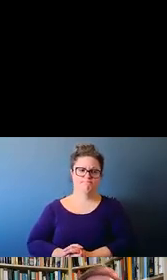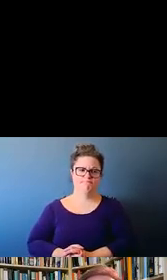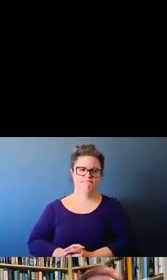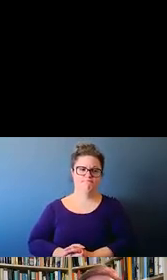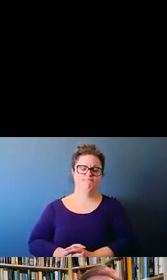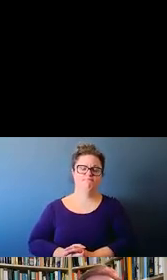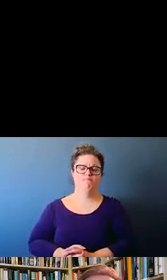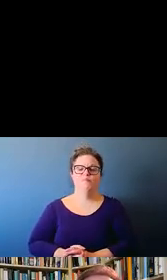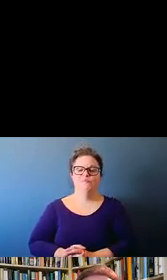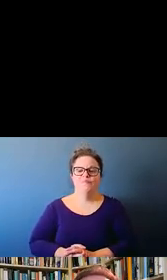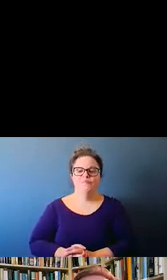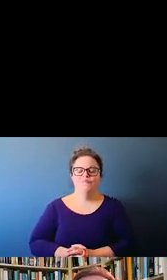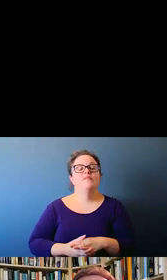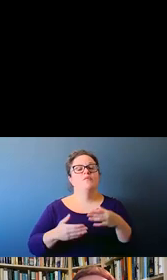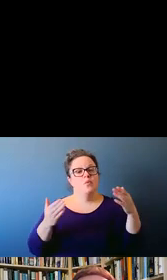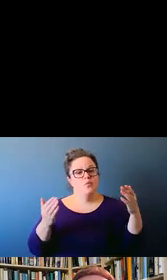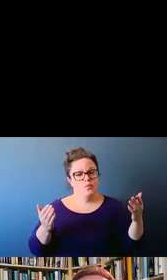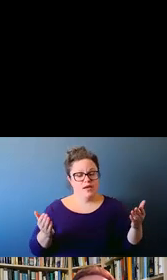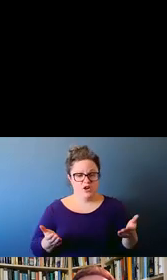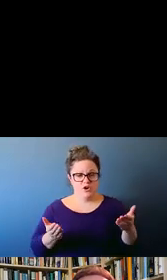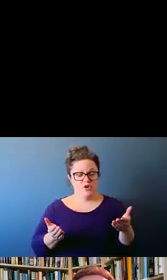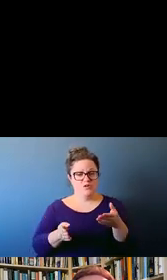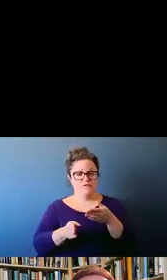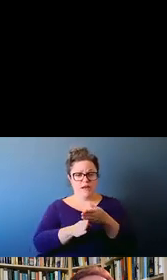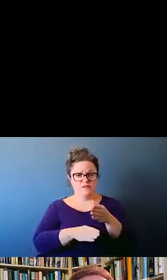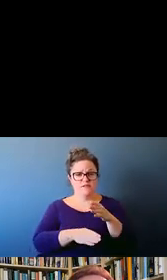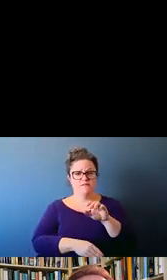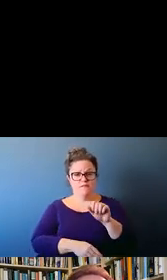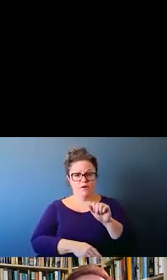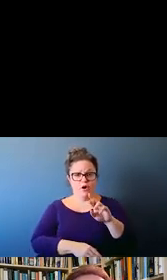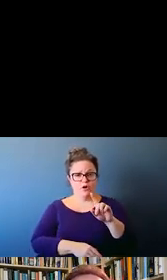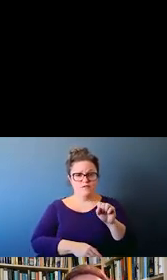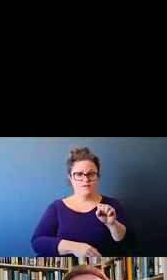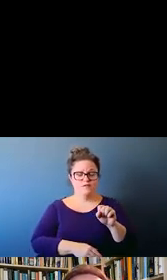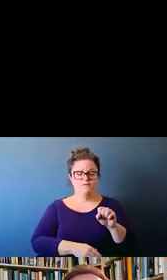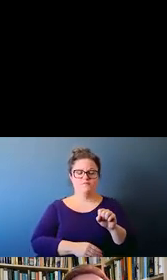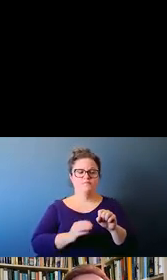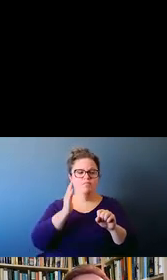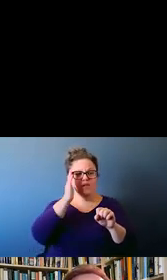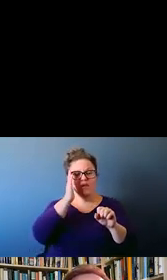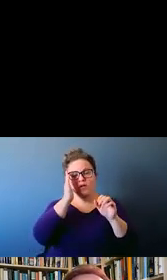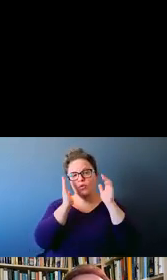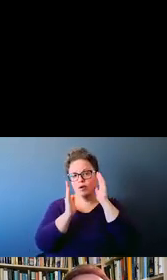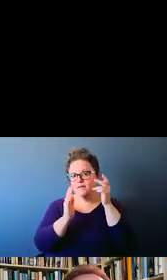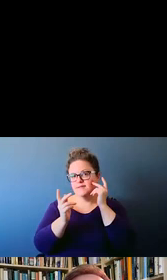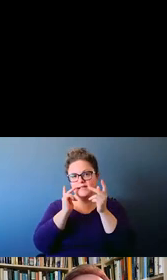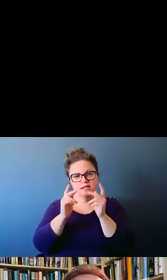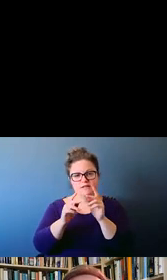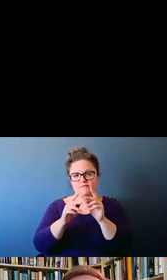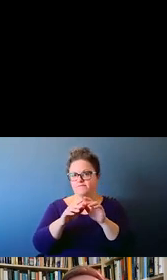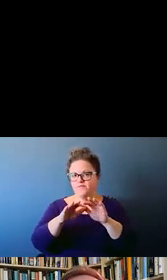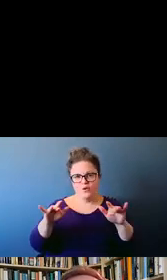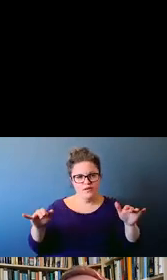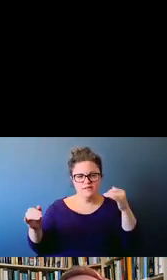So when you're here in the Faculty of Arts, we will expose you to a number of ideas, a number